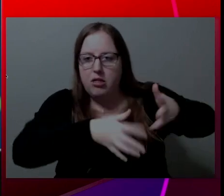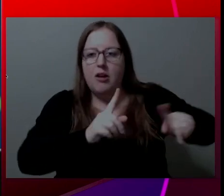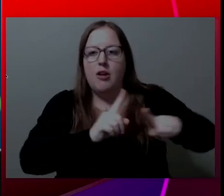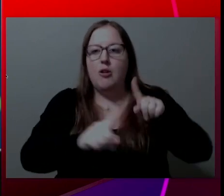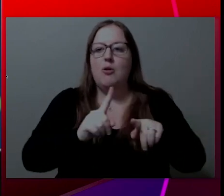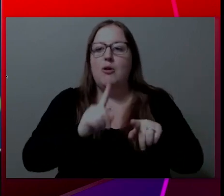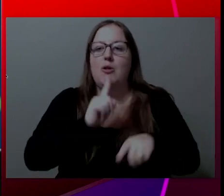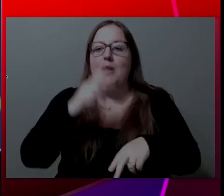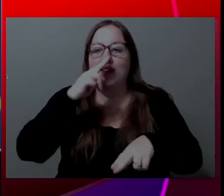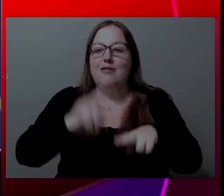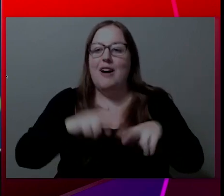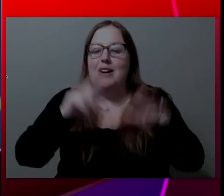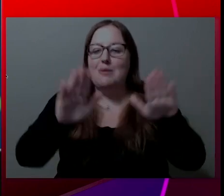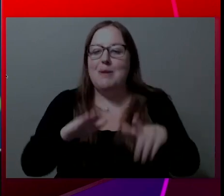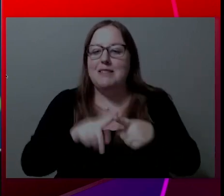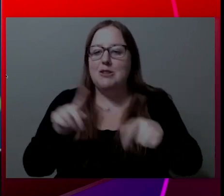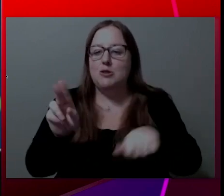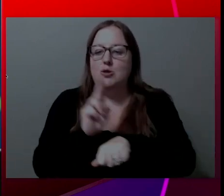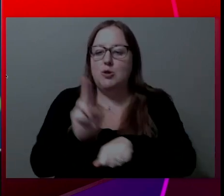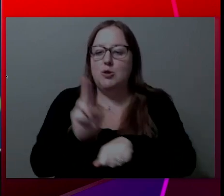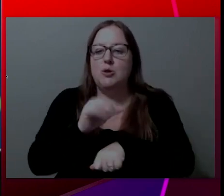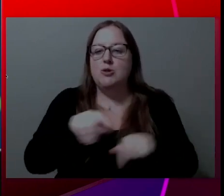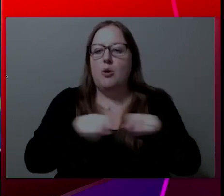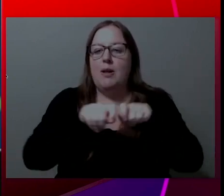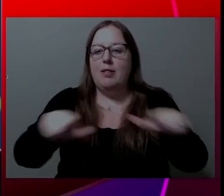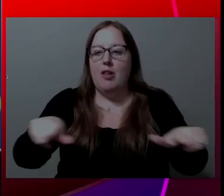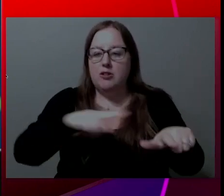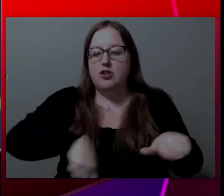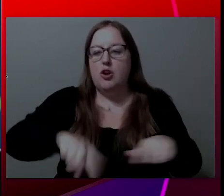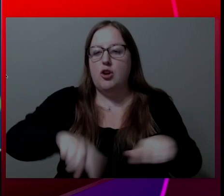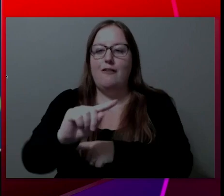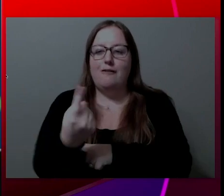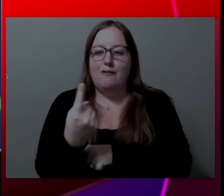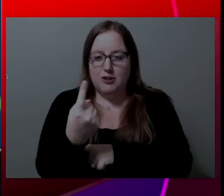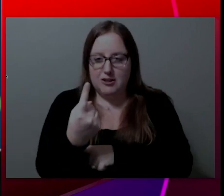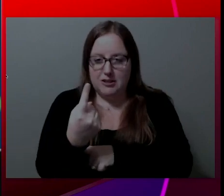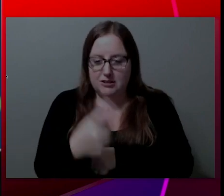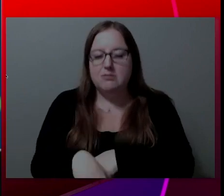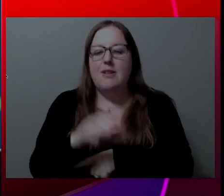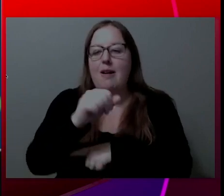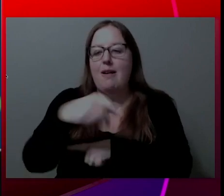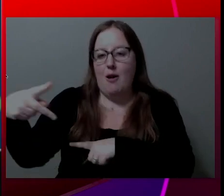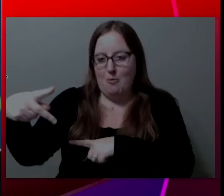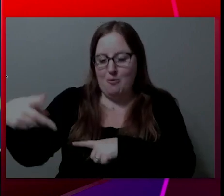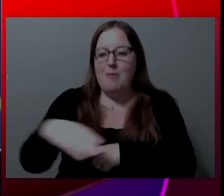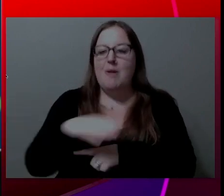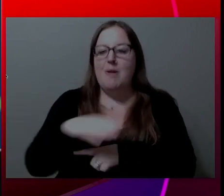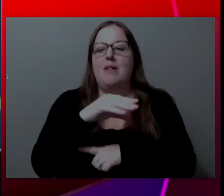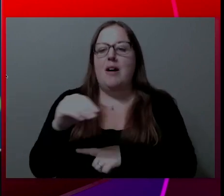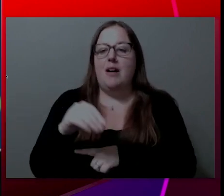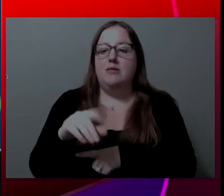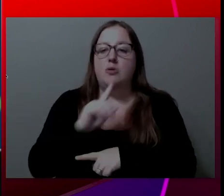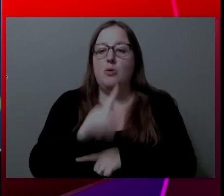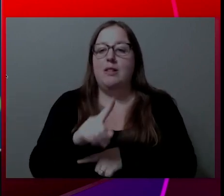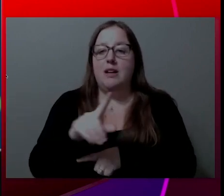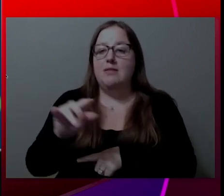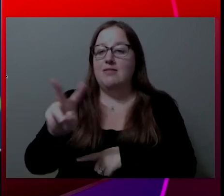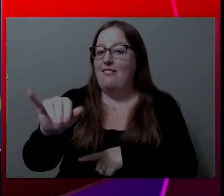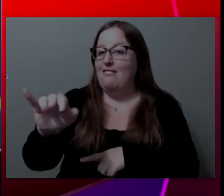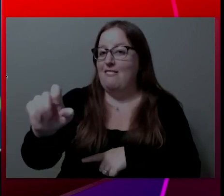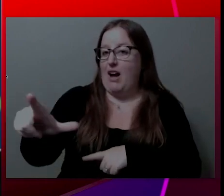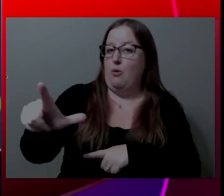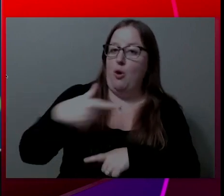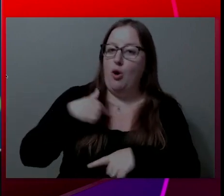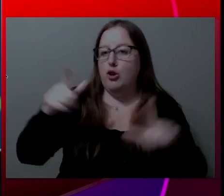to use. And so we launched our first app, which is like a deepfake app, and it went pretty viral. It was pretty fun. You take a